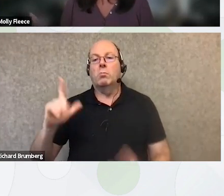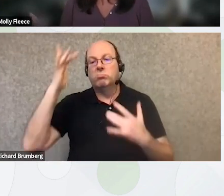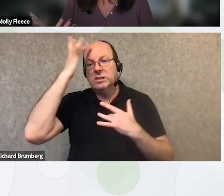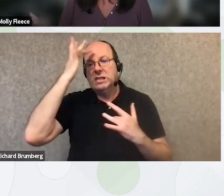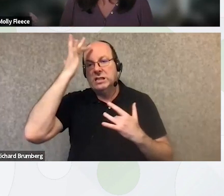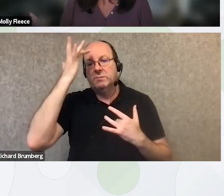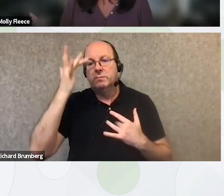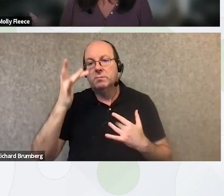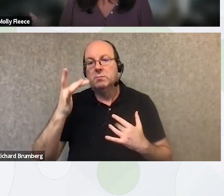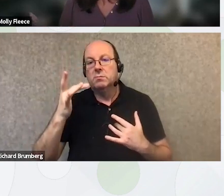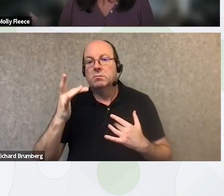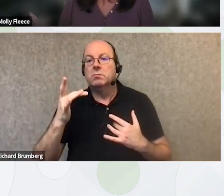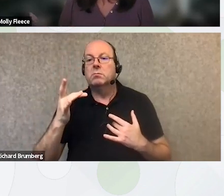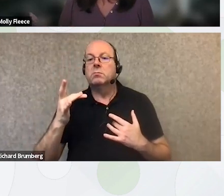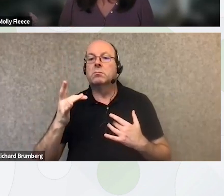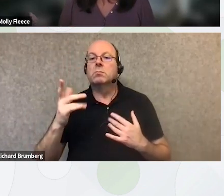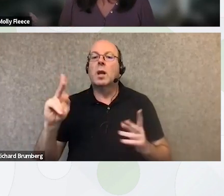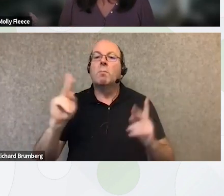and U.S. adult